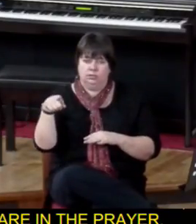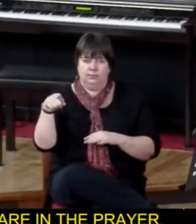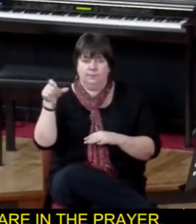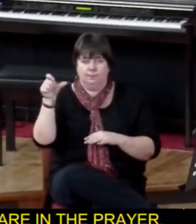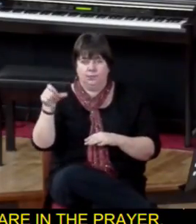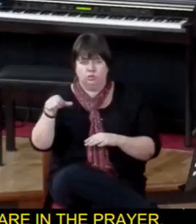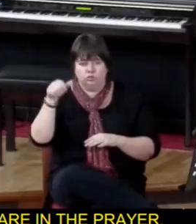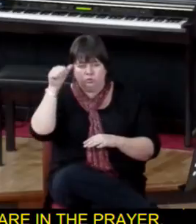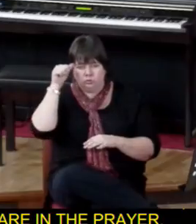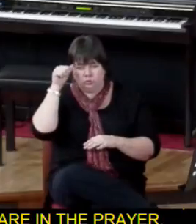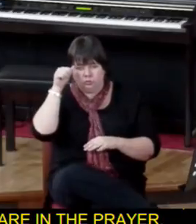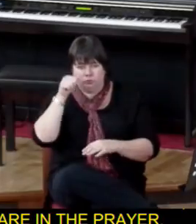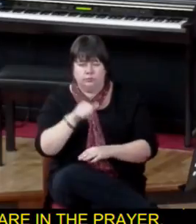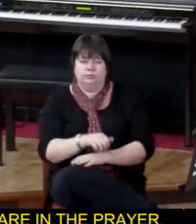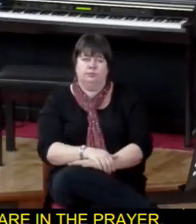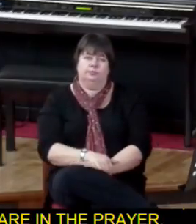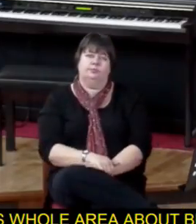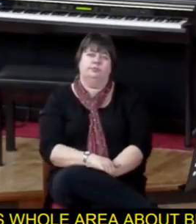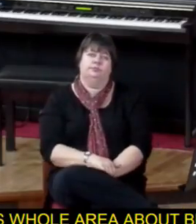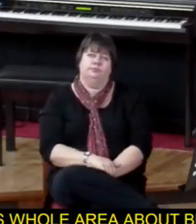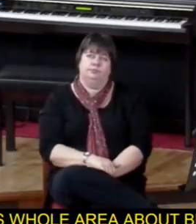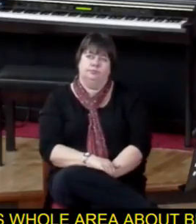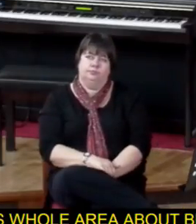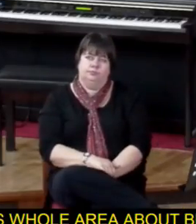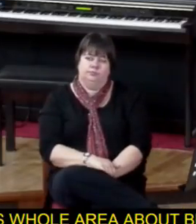for all whom we love.